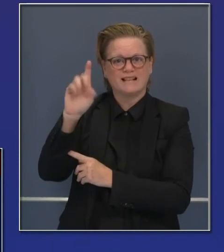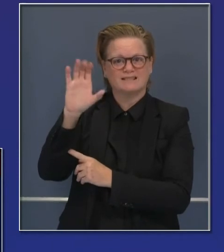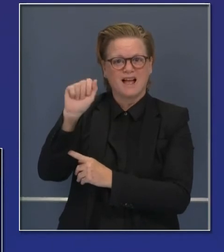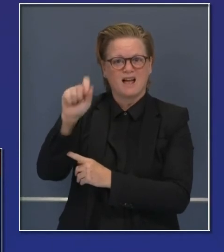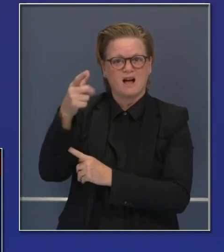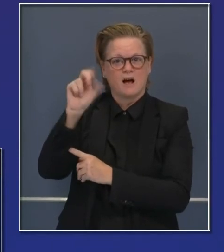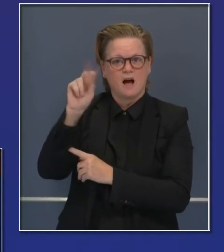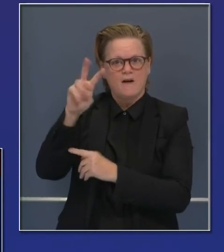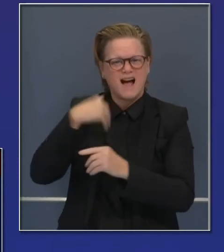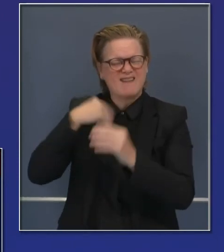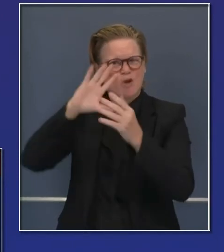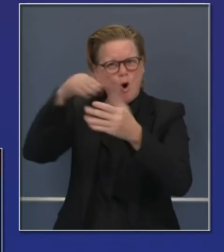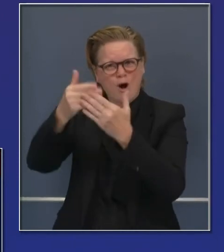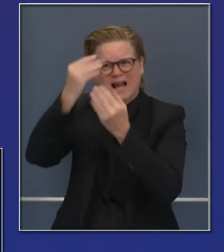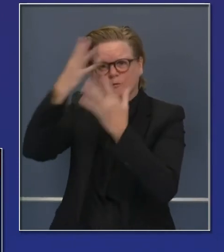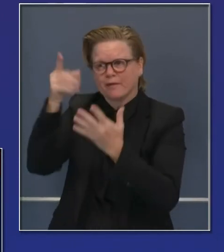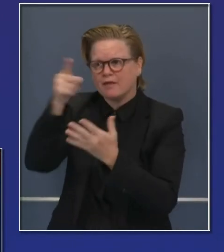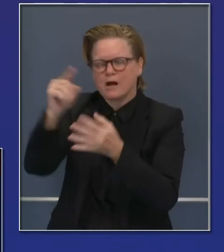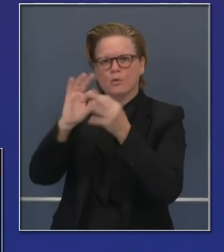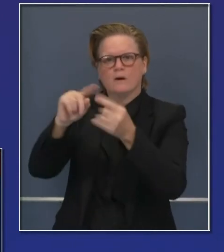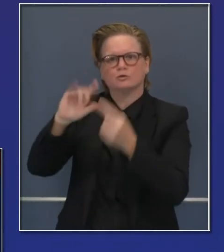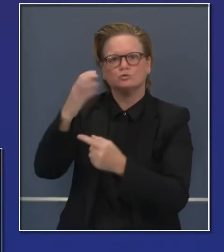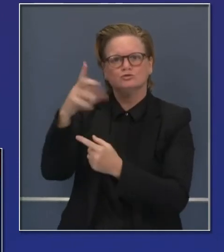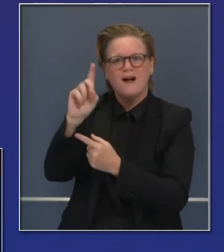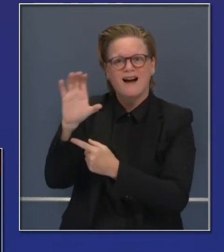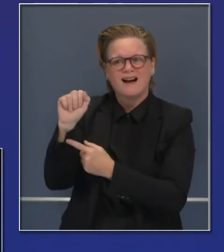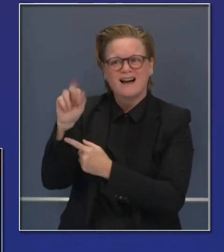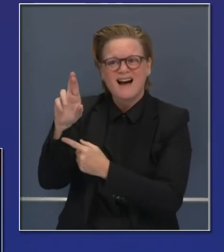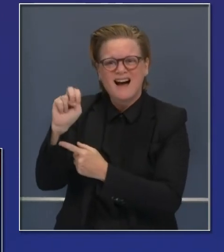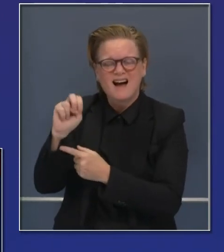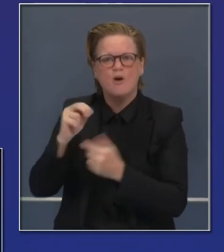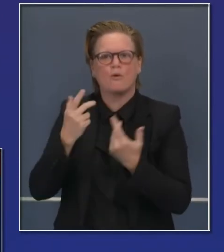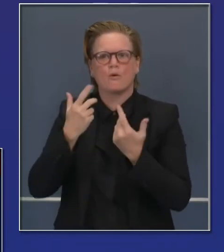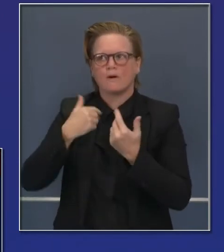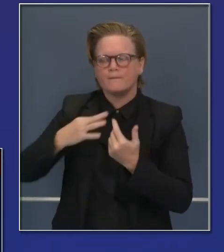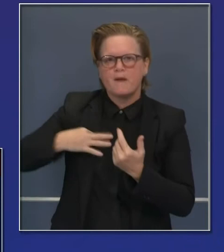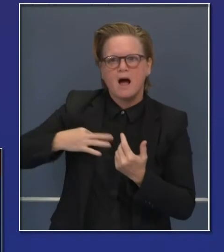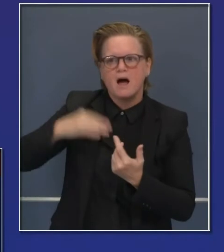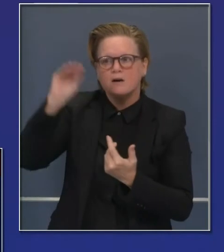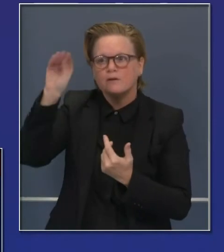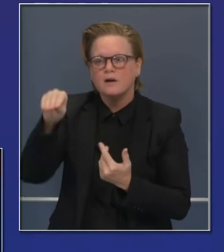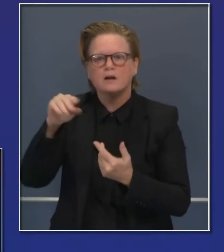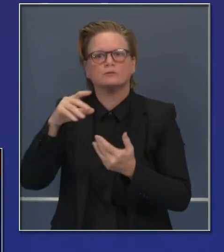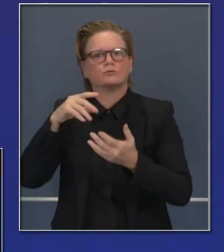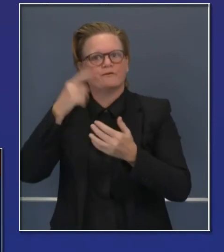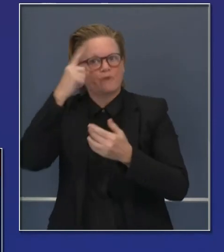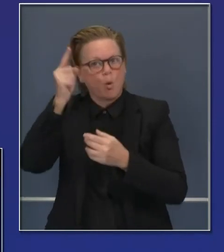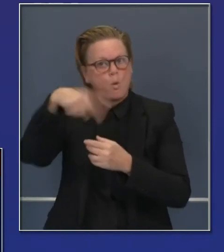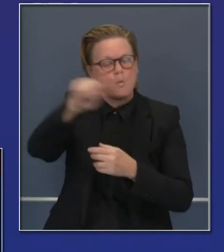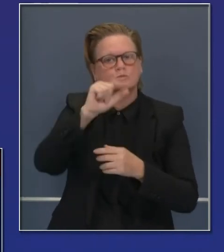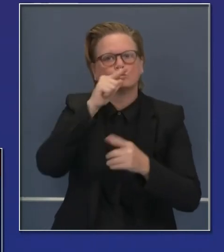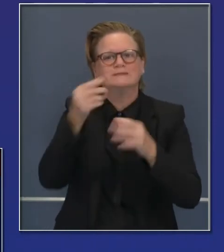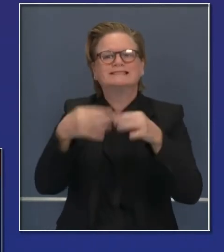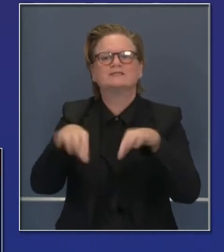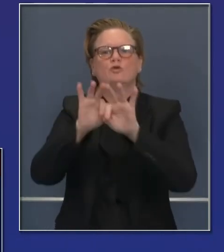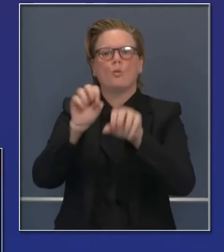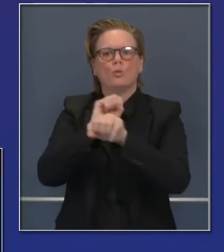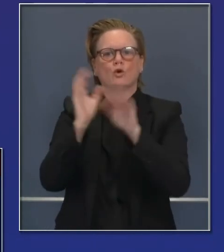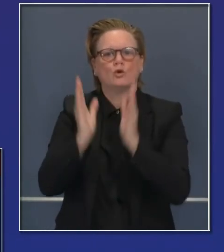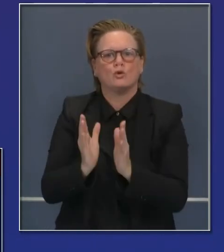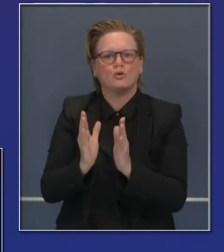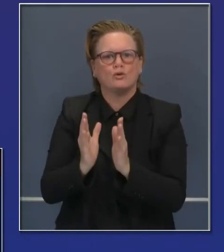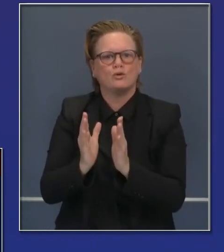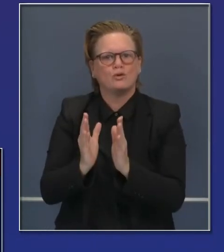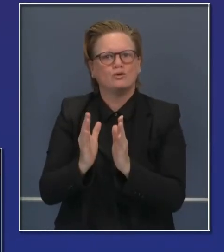childcare, particularly for essential workers. Just want to remind people of what's out there and these very, very critical